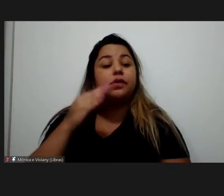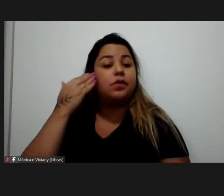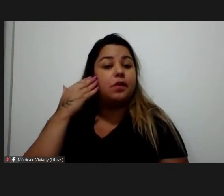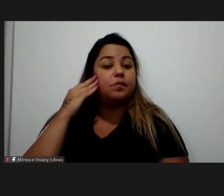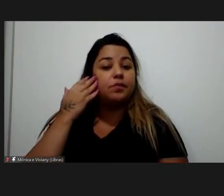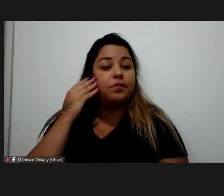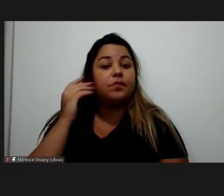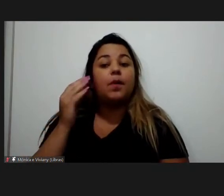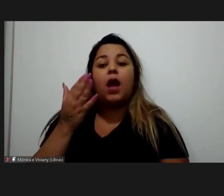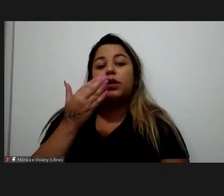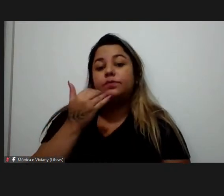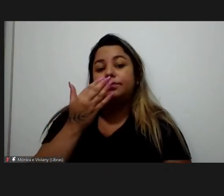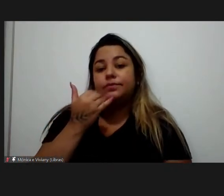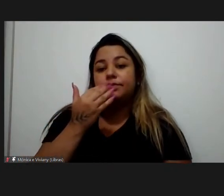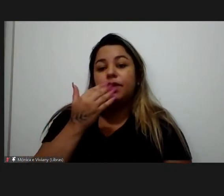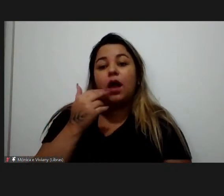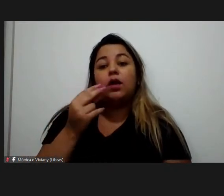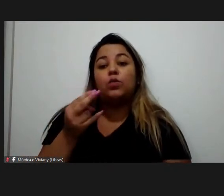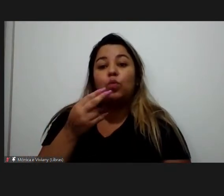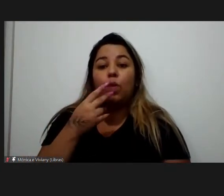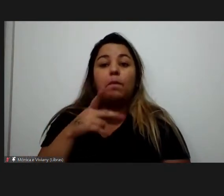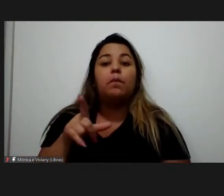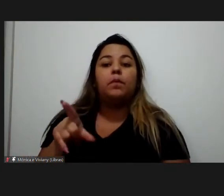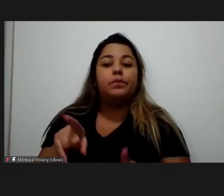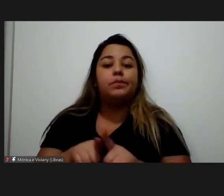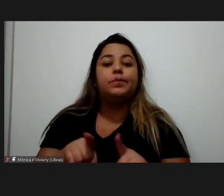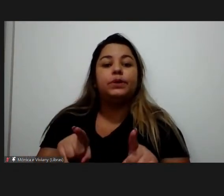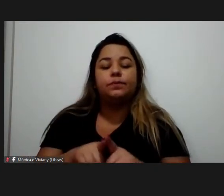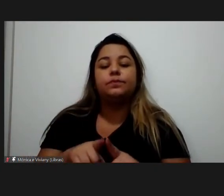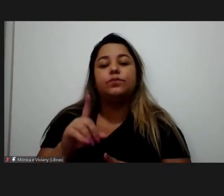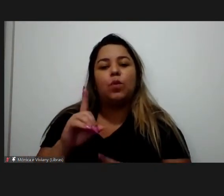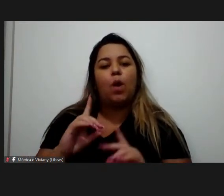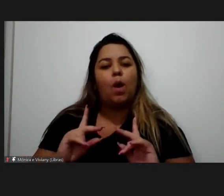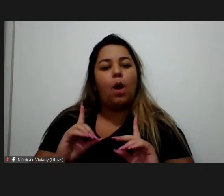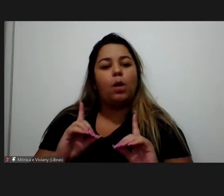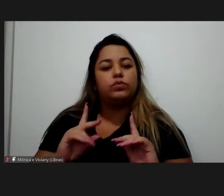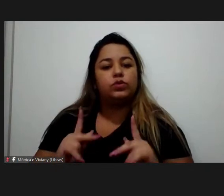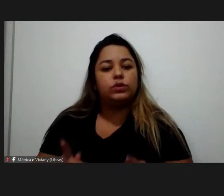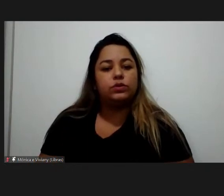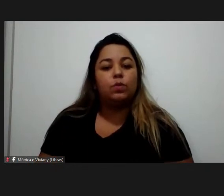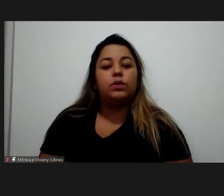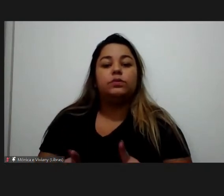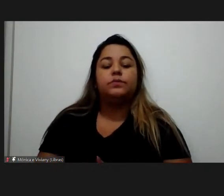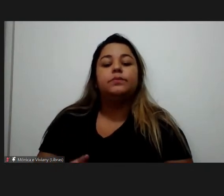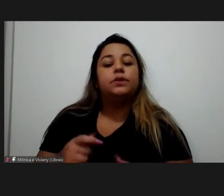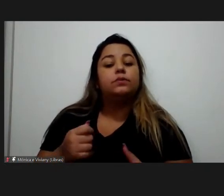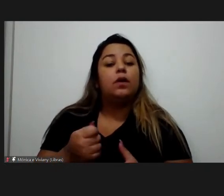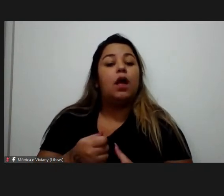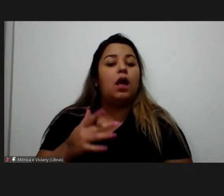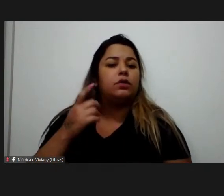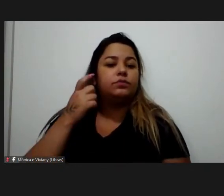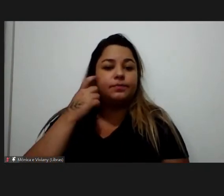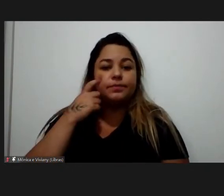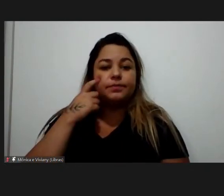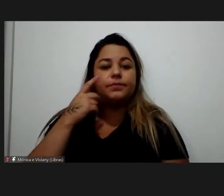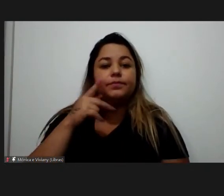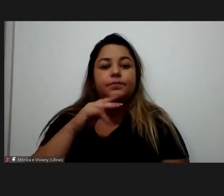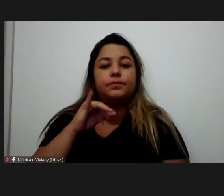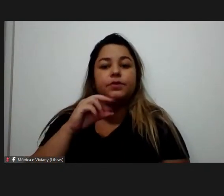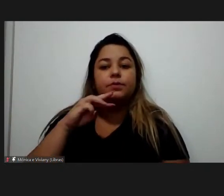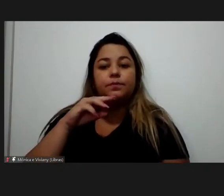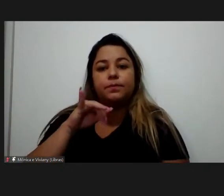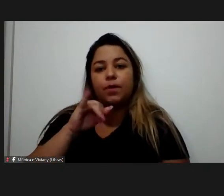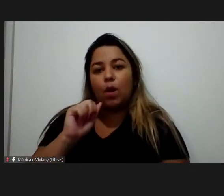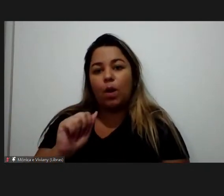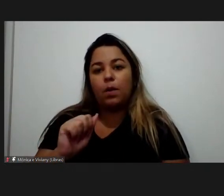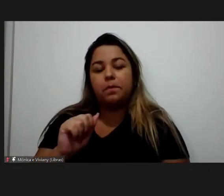sectorial, intersectorial. We understand that it's a human right, and we have to assure that